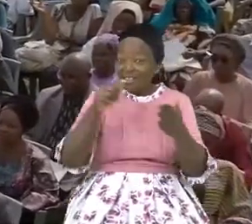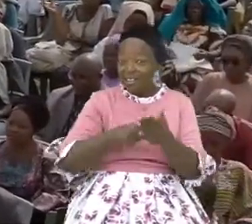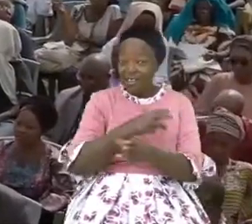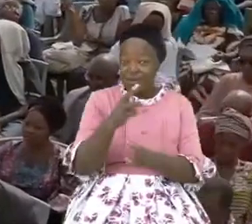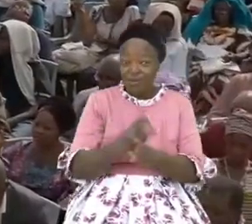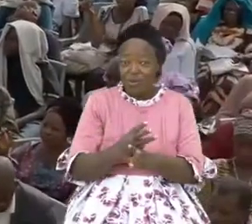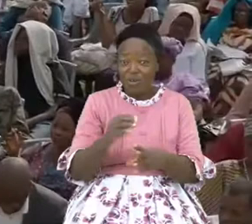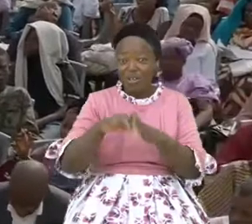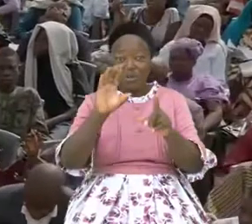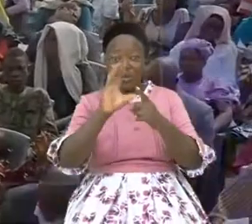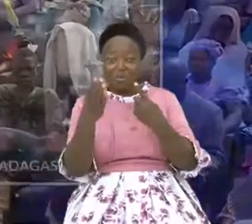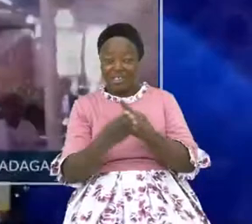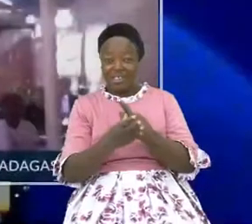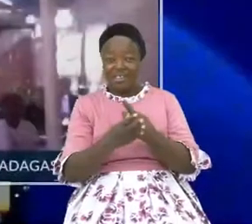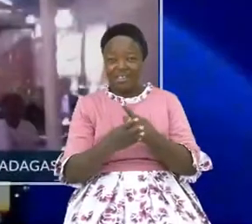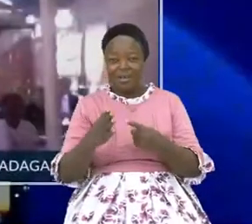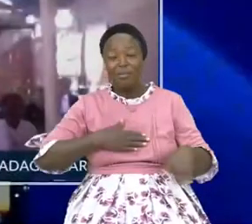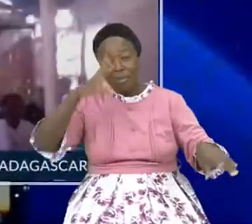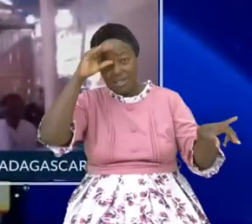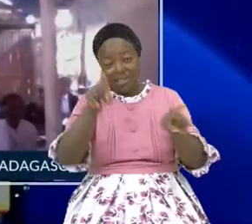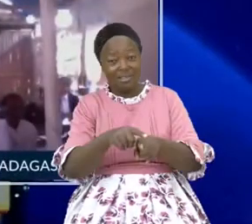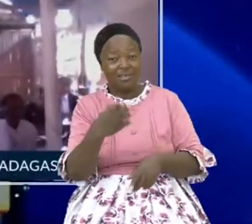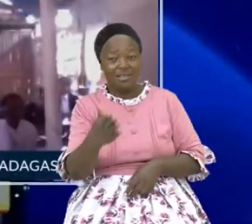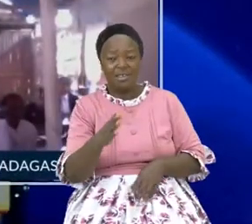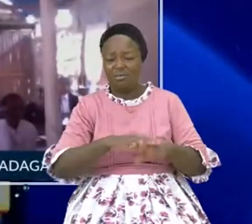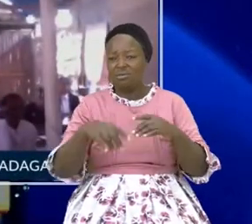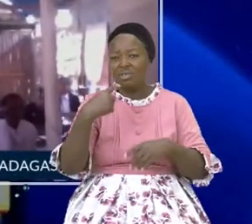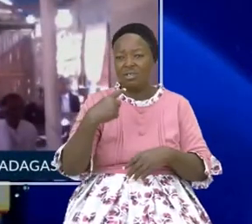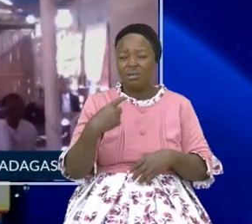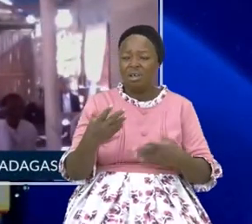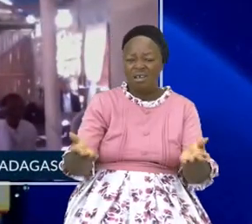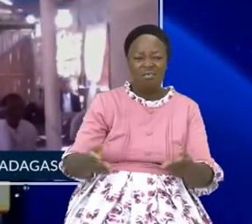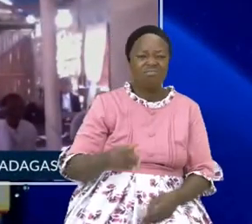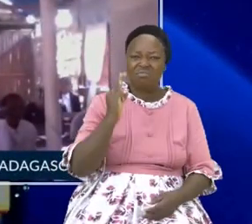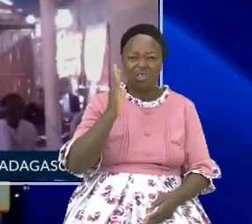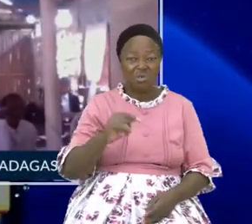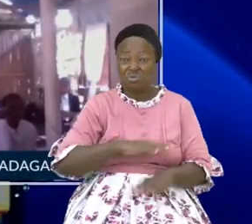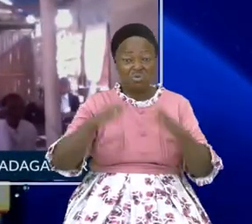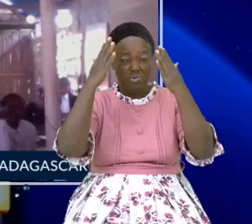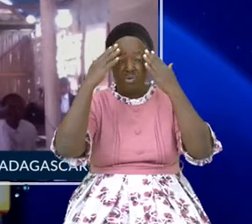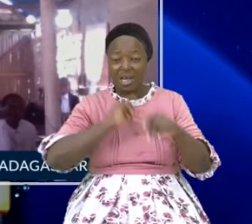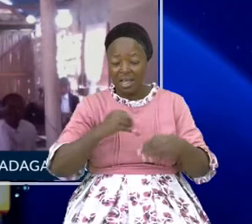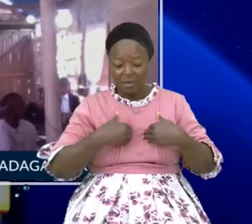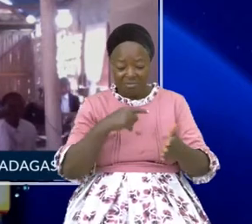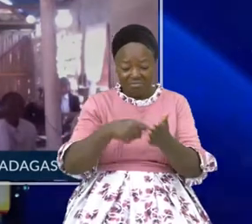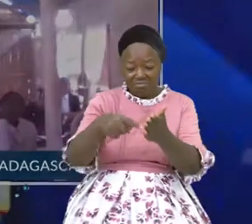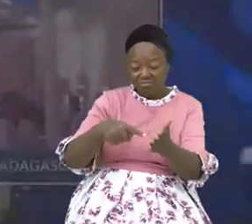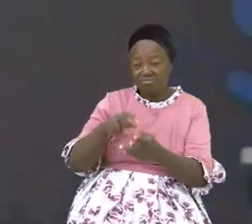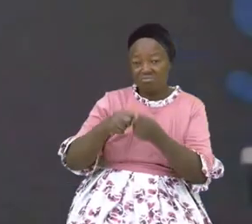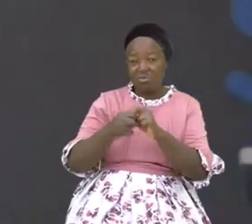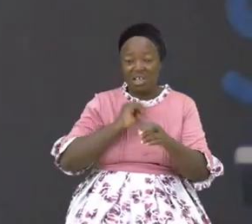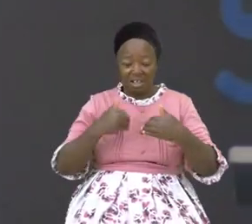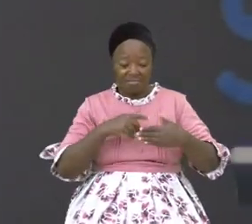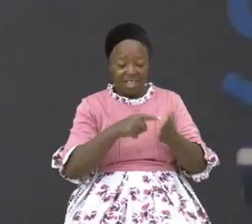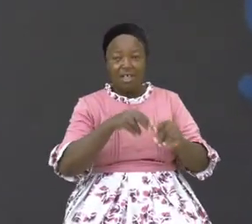in your community, my sister there, don't say, hey, Pastor, I have this challenge, I have that challenge. In